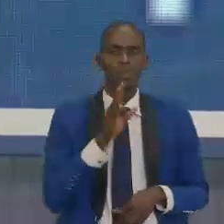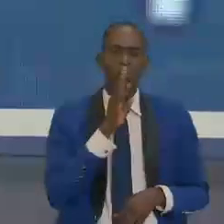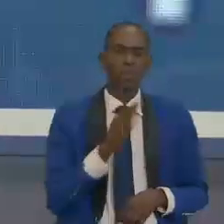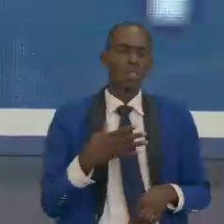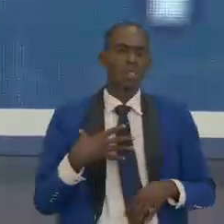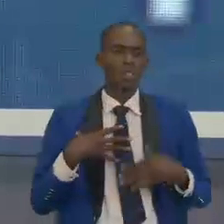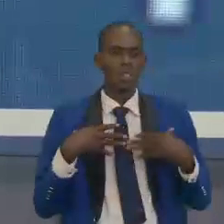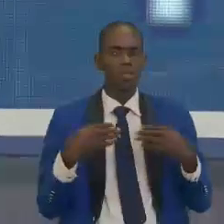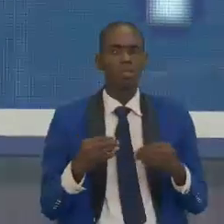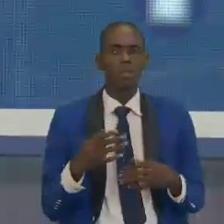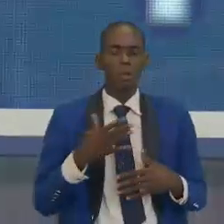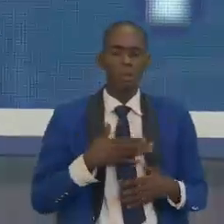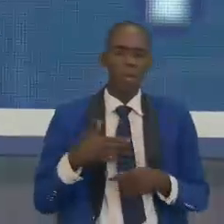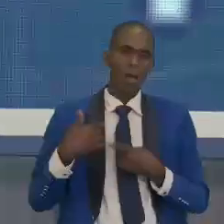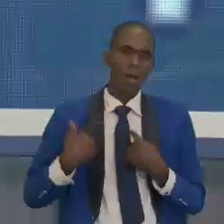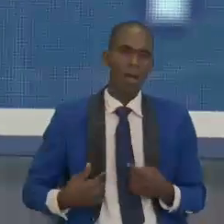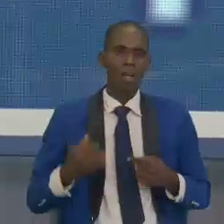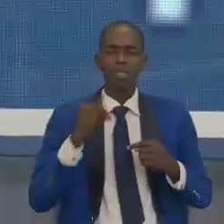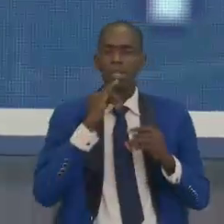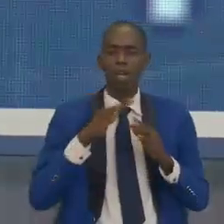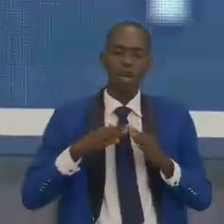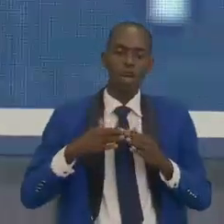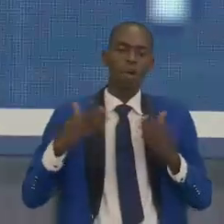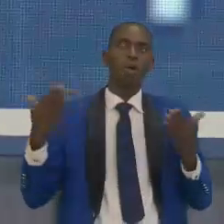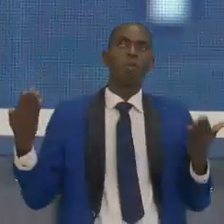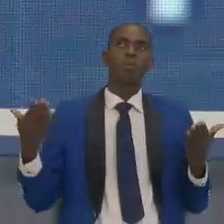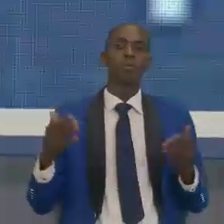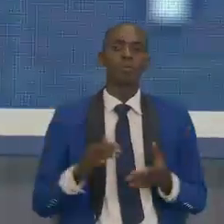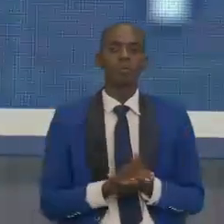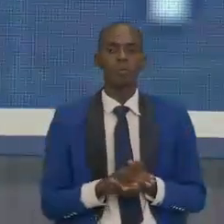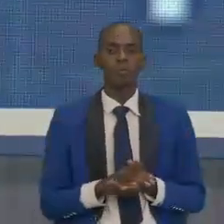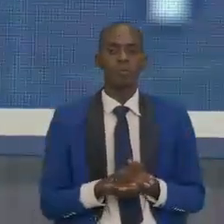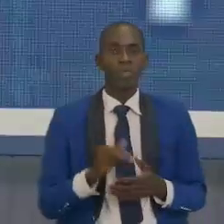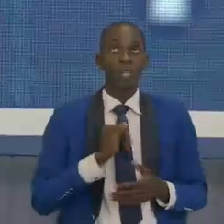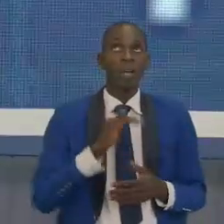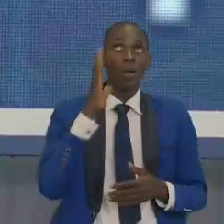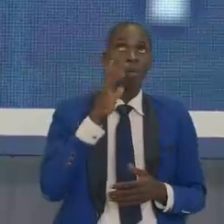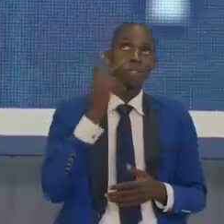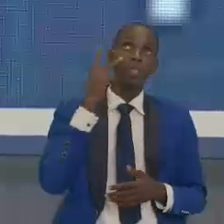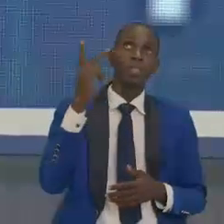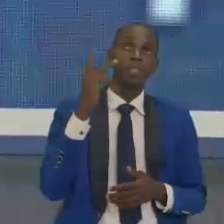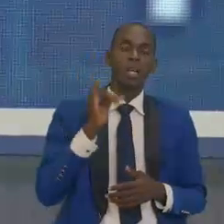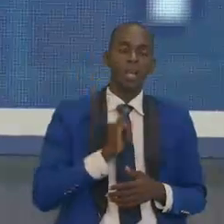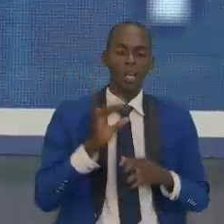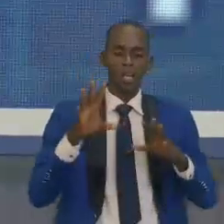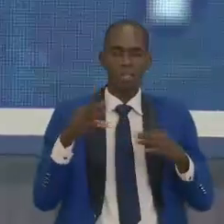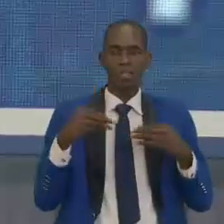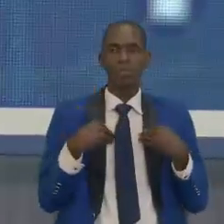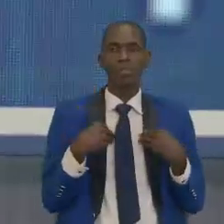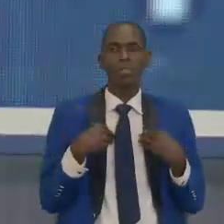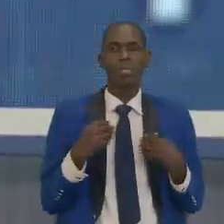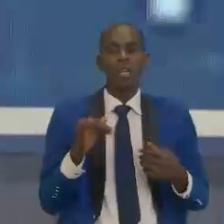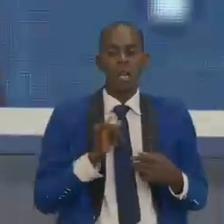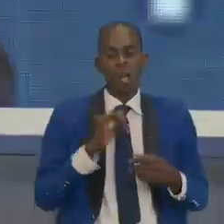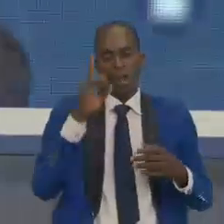My heart is open. I receive. I accept. I